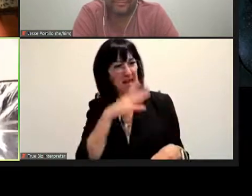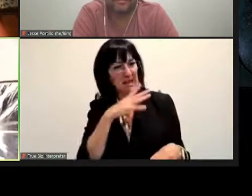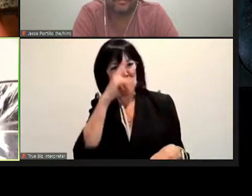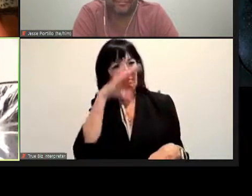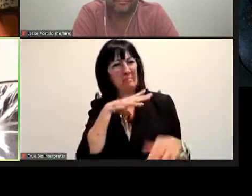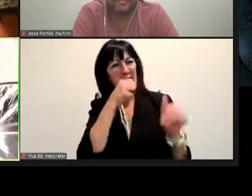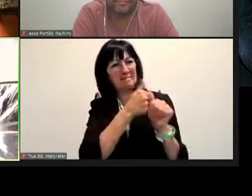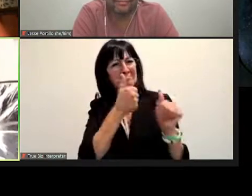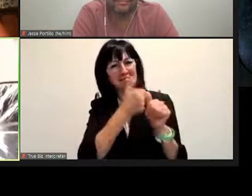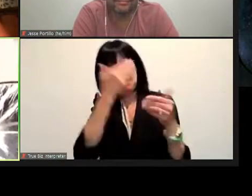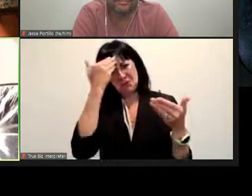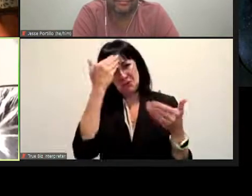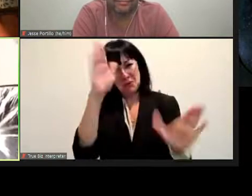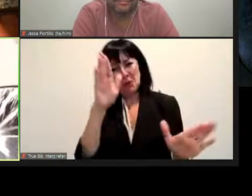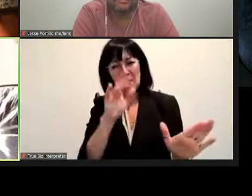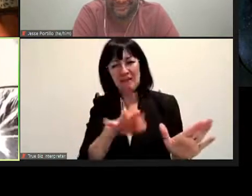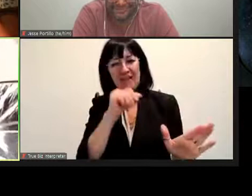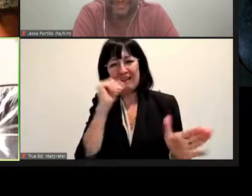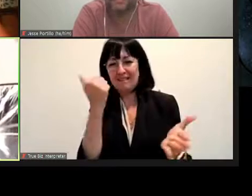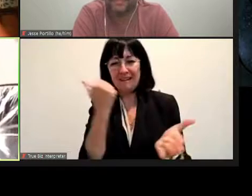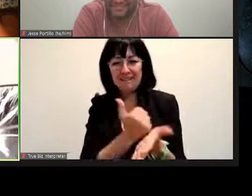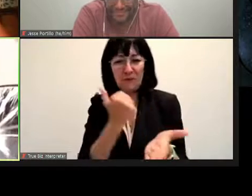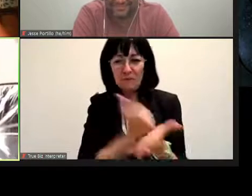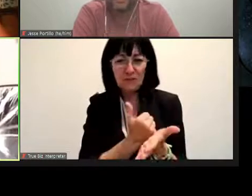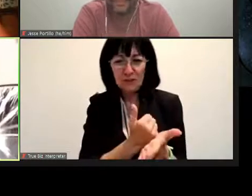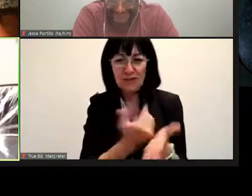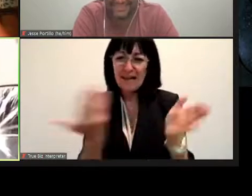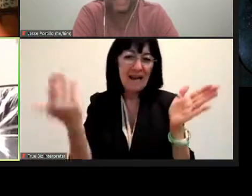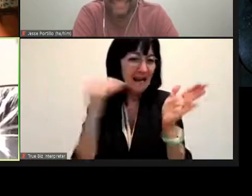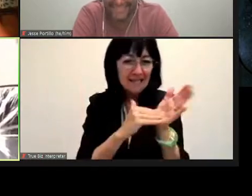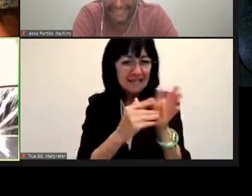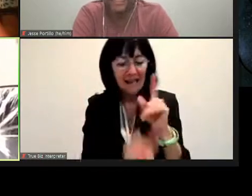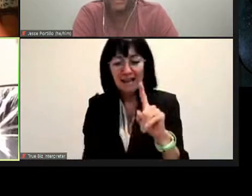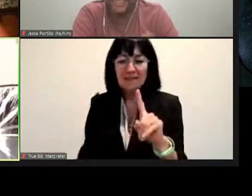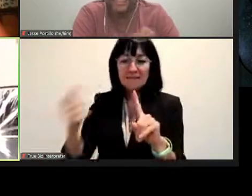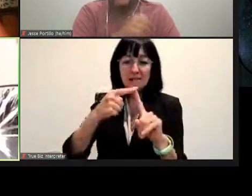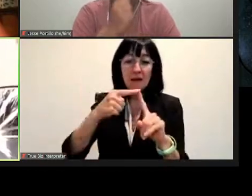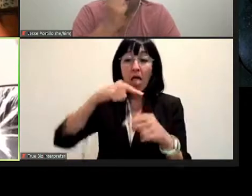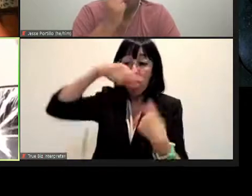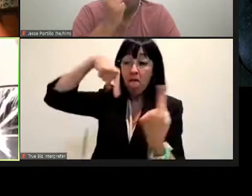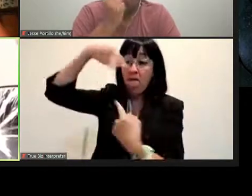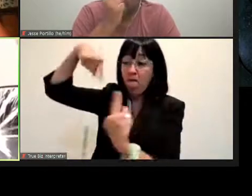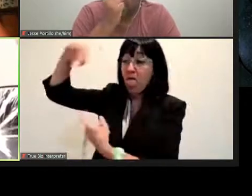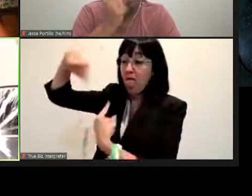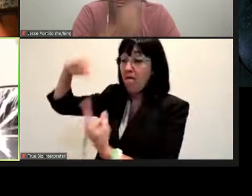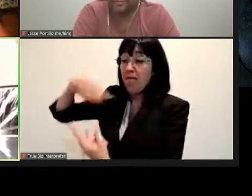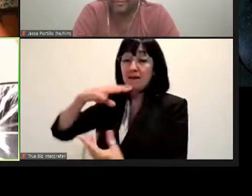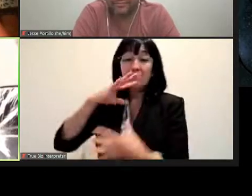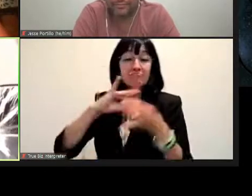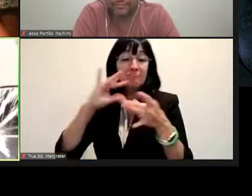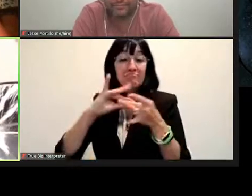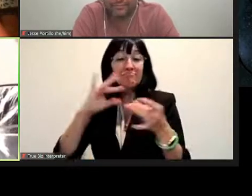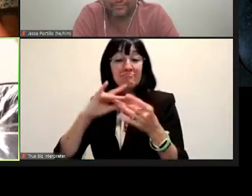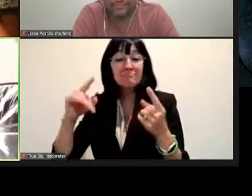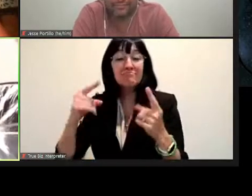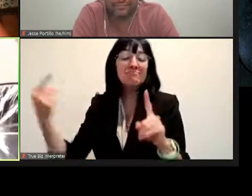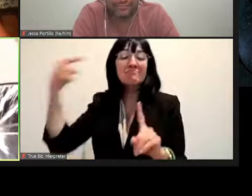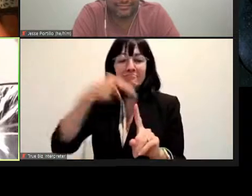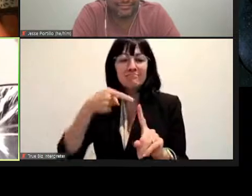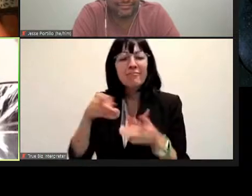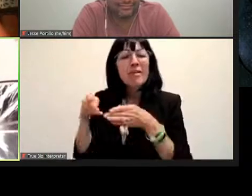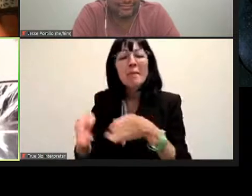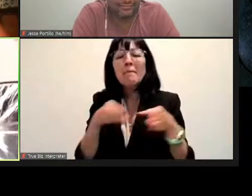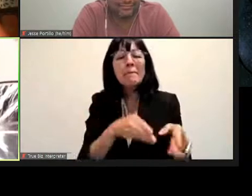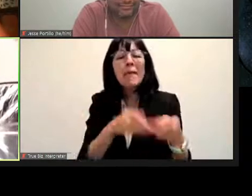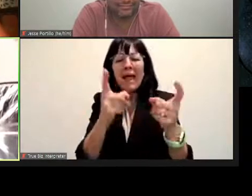look like. That's not helpful. No one is, again, we are back where we started. You're like, so you want a pant. Great. What is, give me